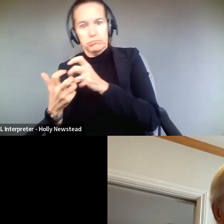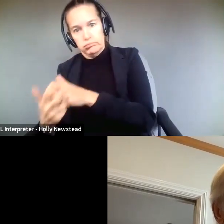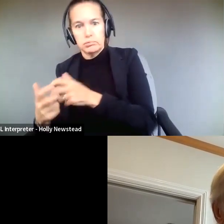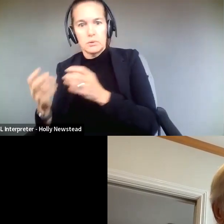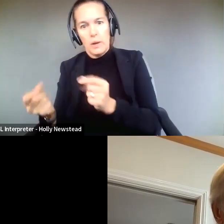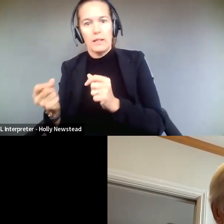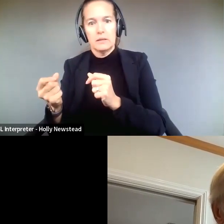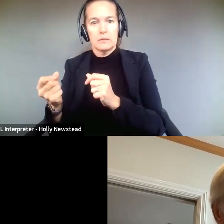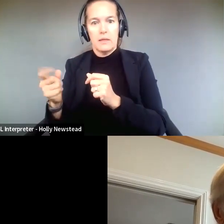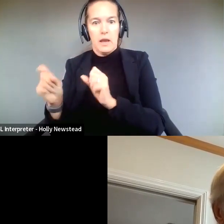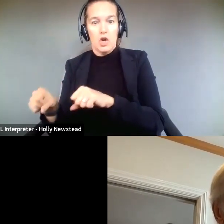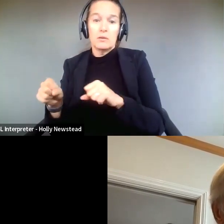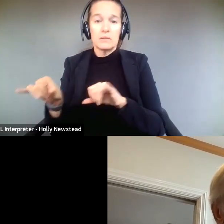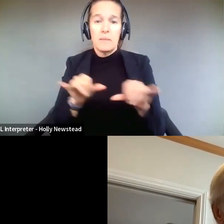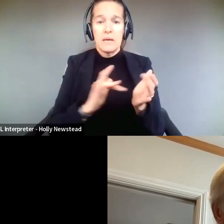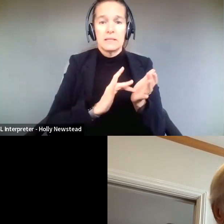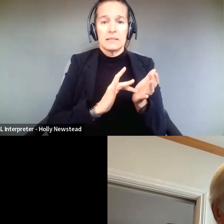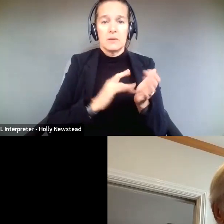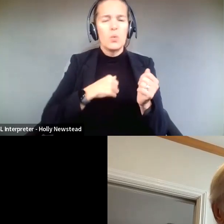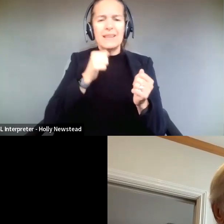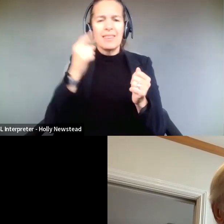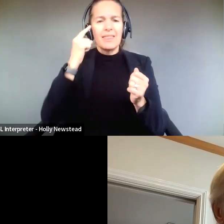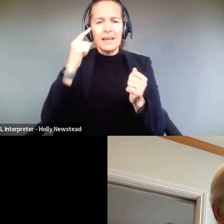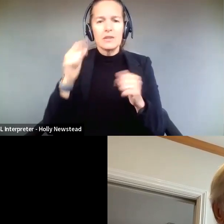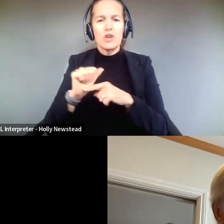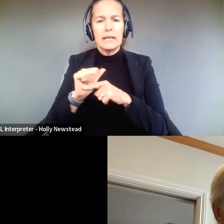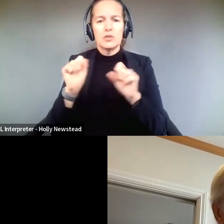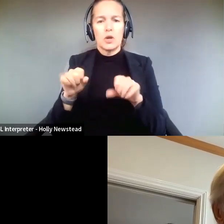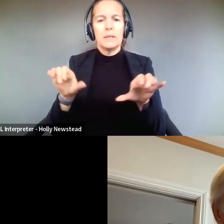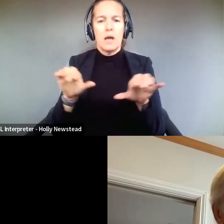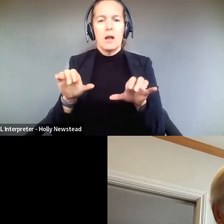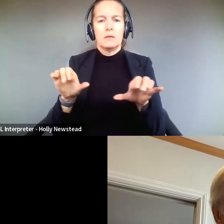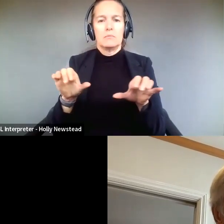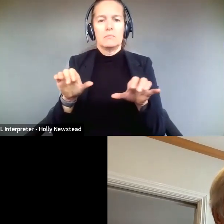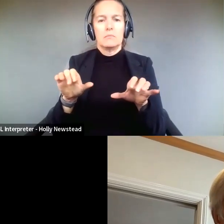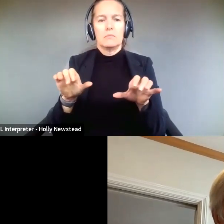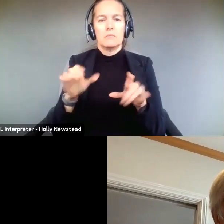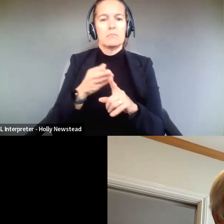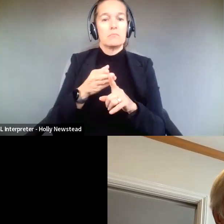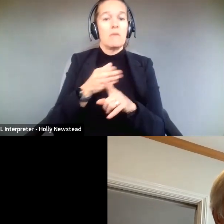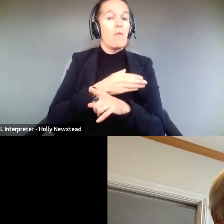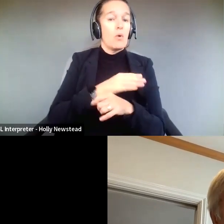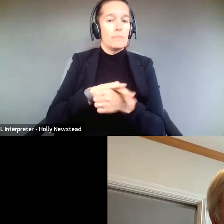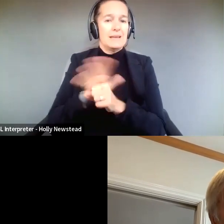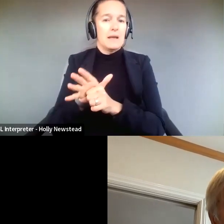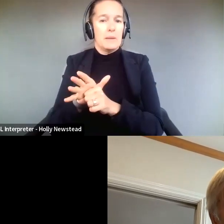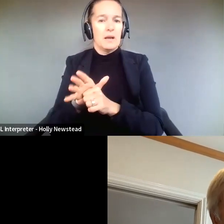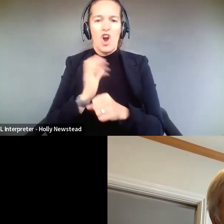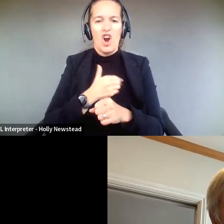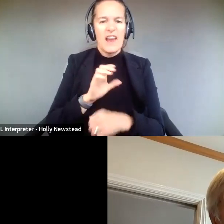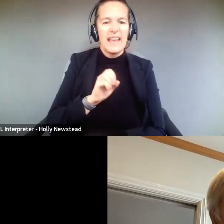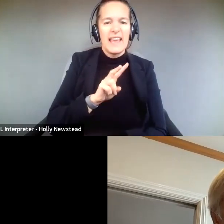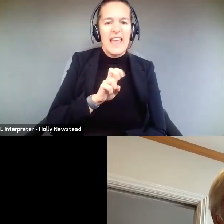medicine did. We actually didn't think trainings could be done in our pre-pandemic caveman